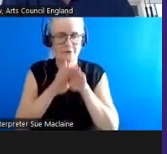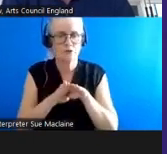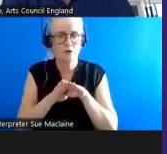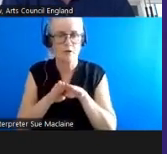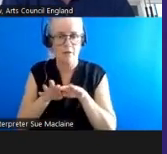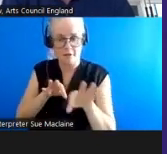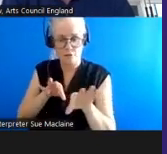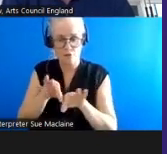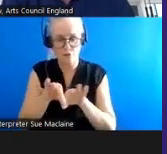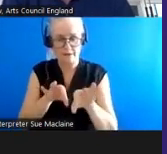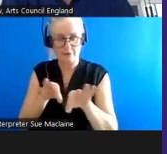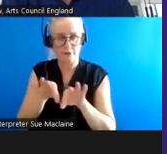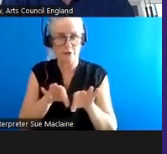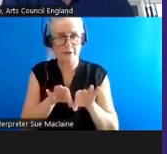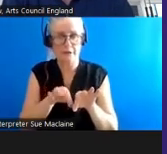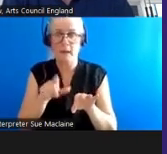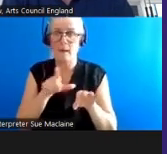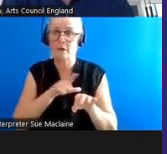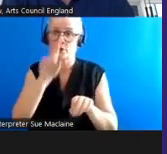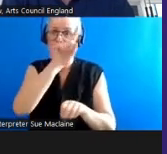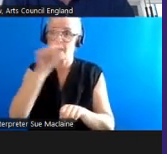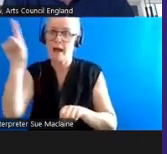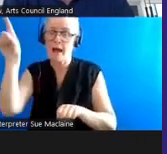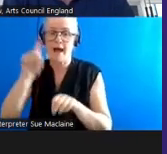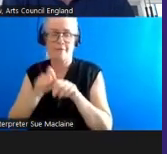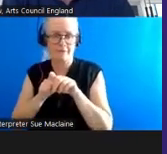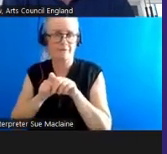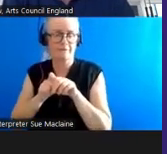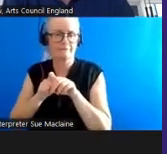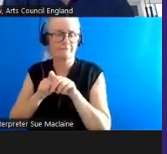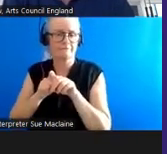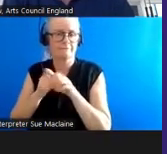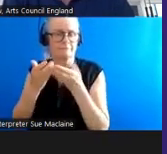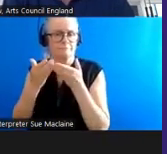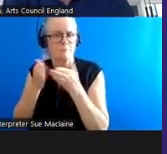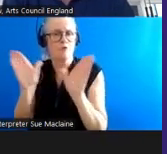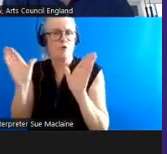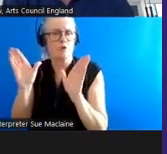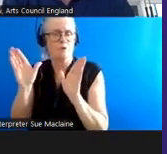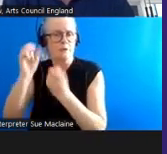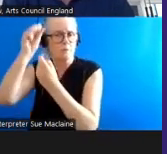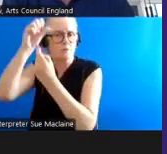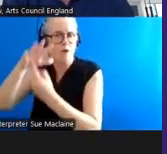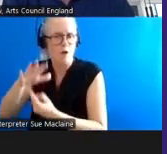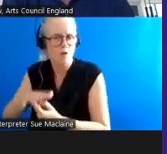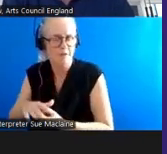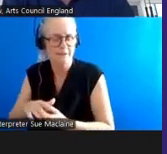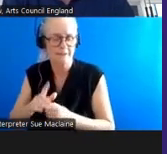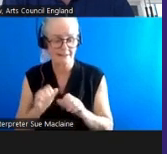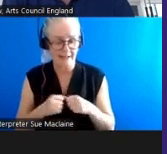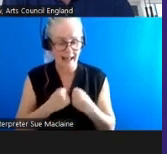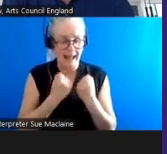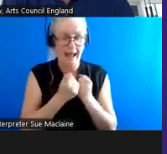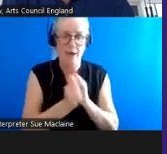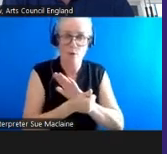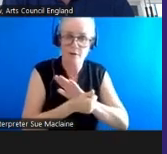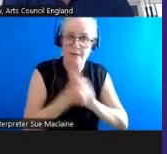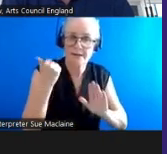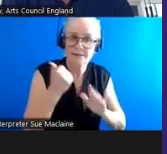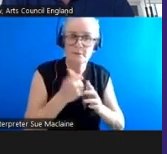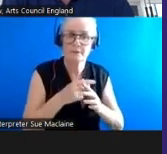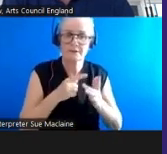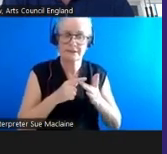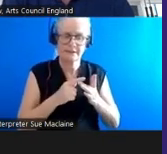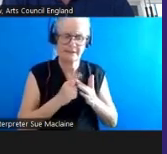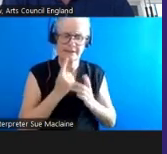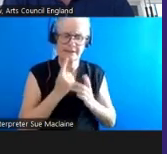broader national strategic priorities like the industrial strategy. We can bring sector expertise and understanding of what our sector